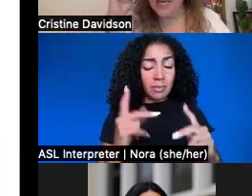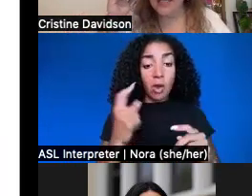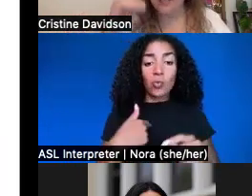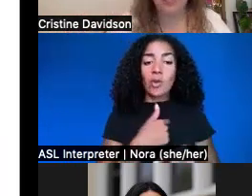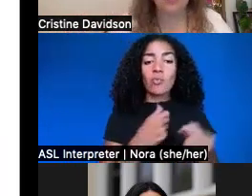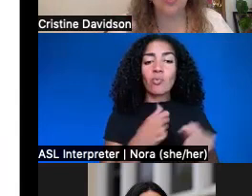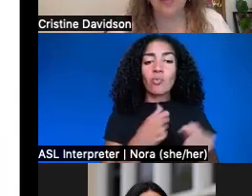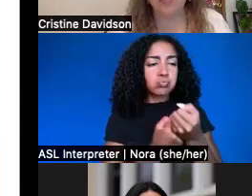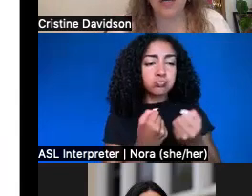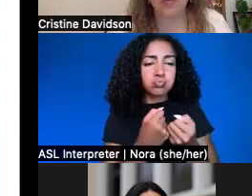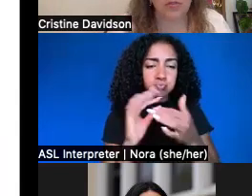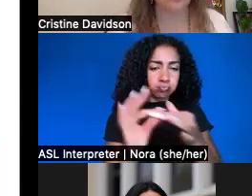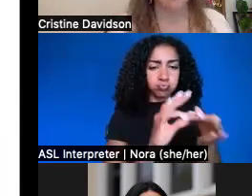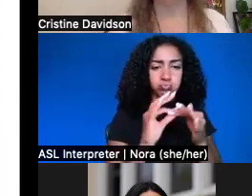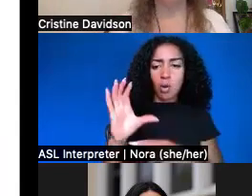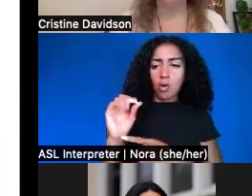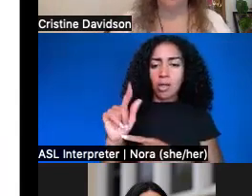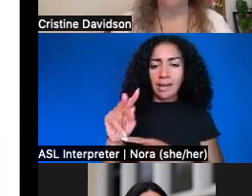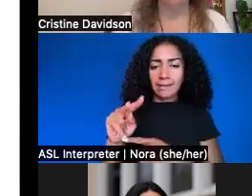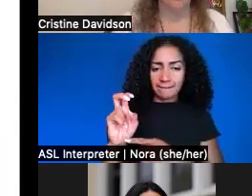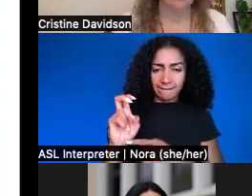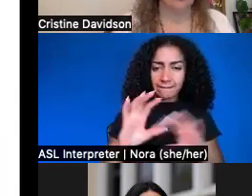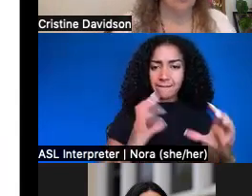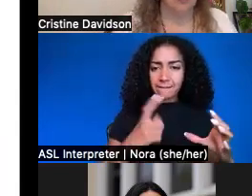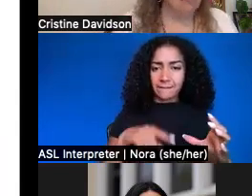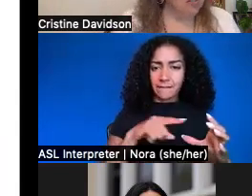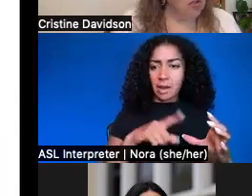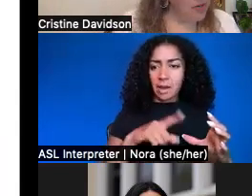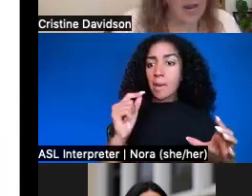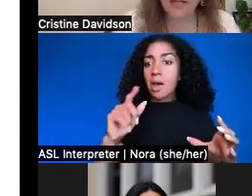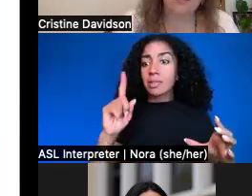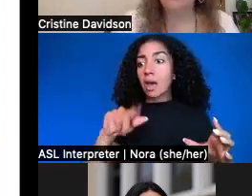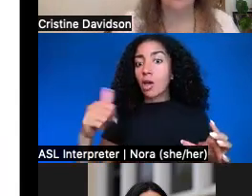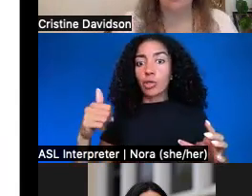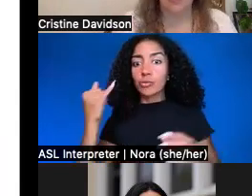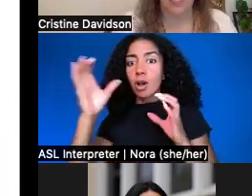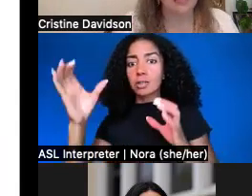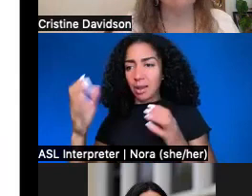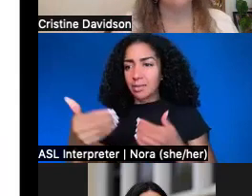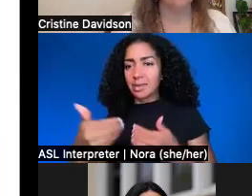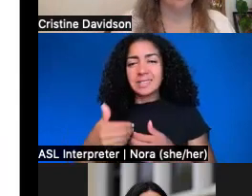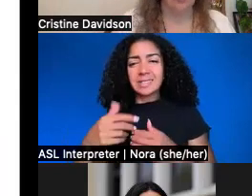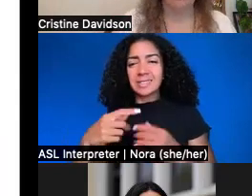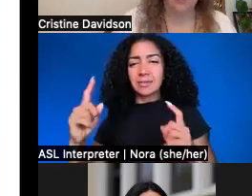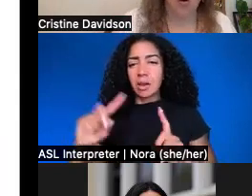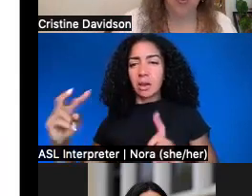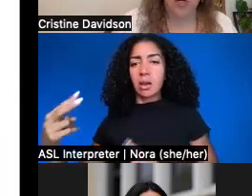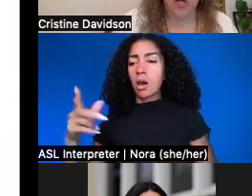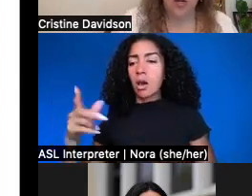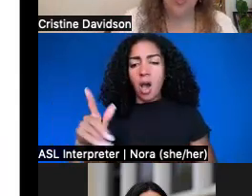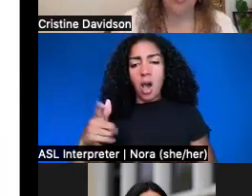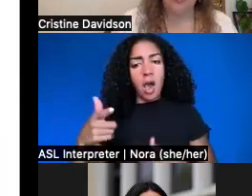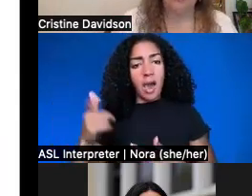the saying, like, pick yourself up by your bootstraps, you know, like, you know, nobody handed me anything. I had to figure it out on my